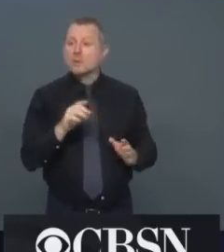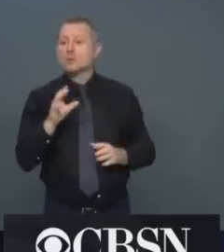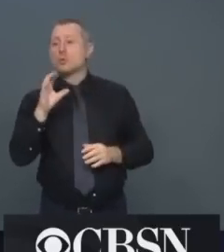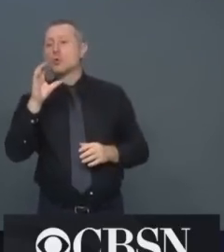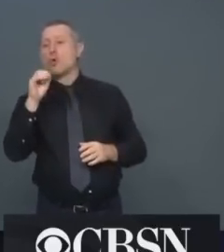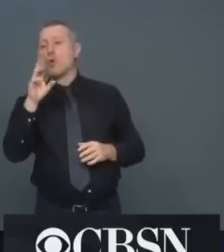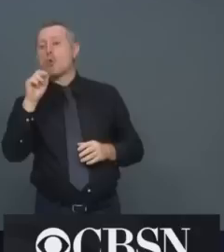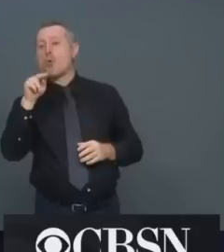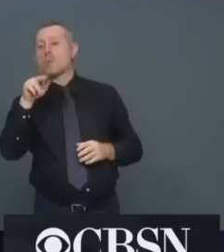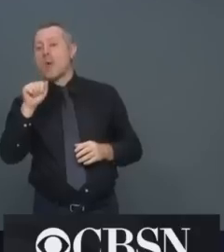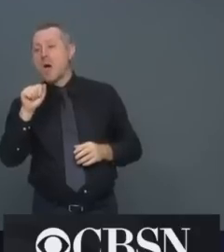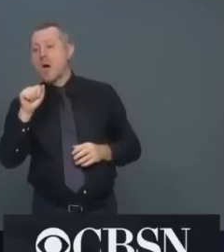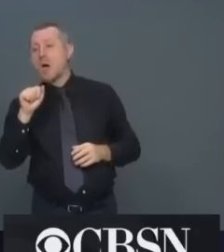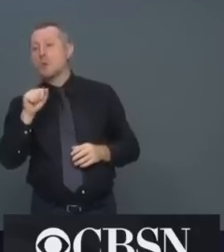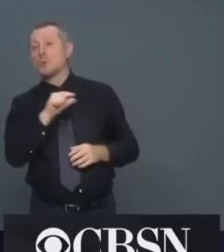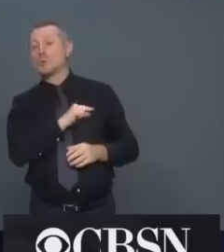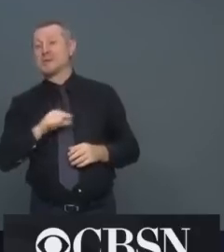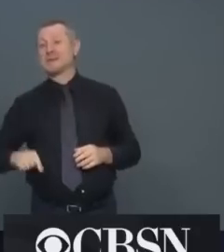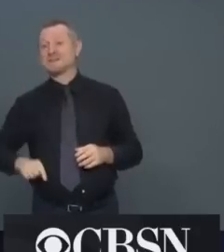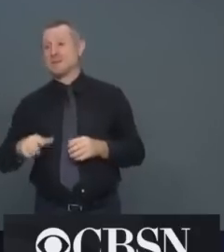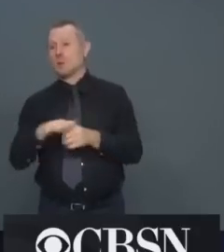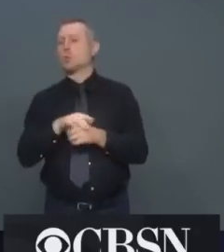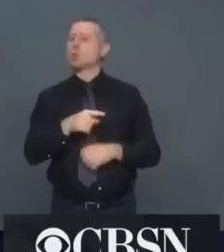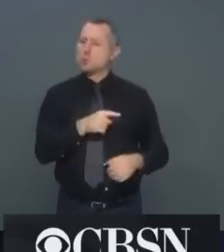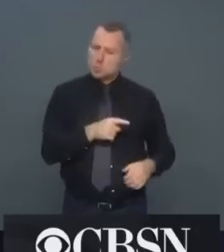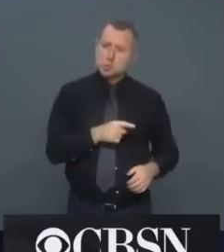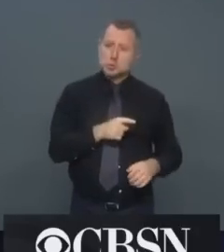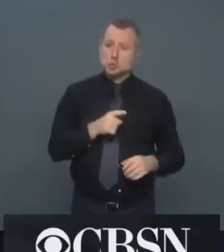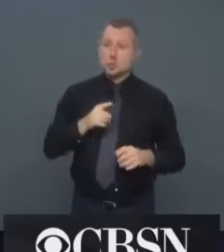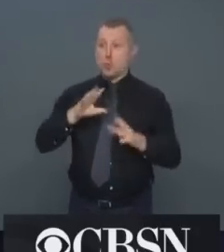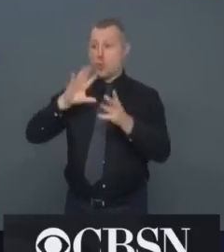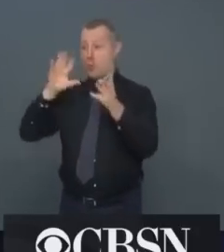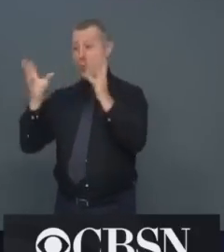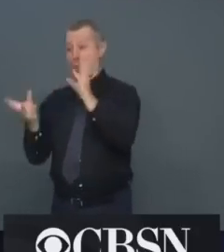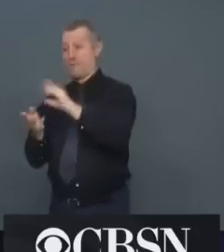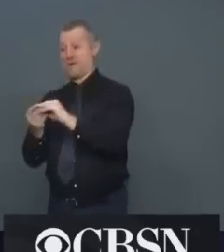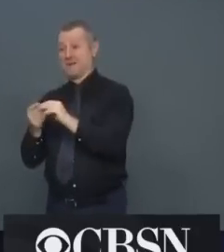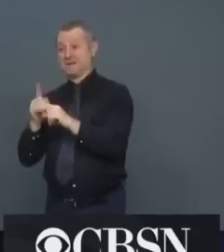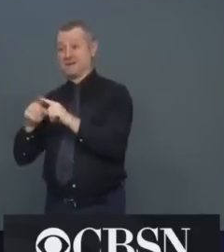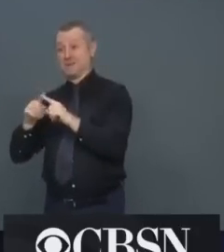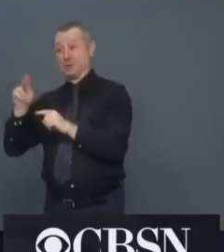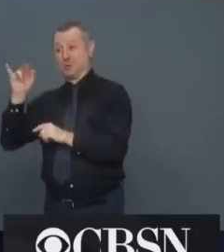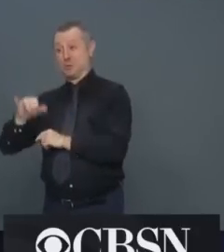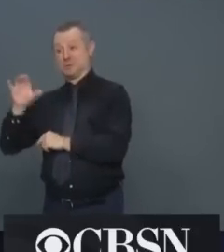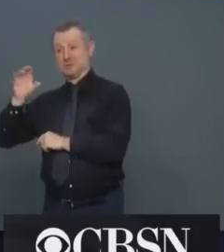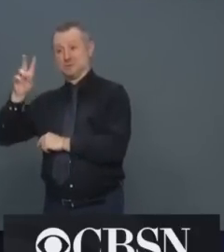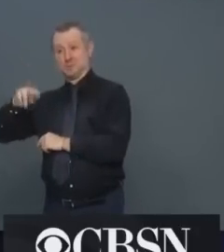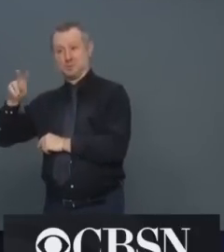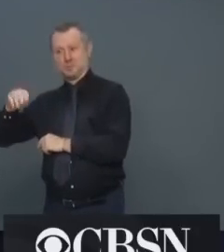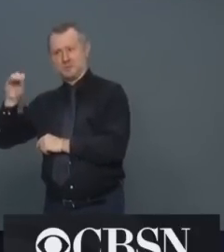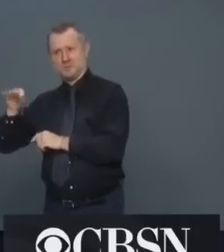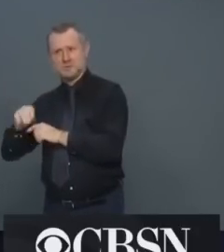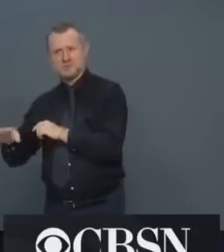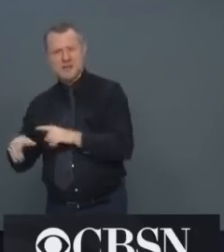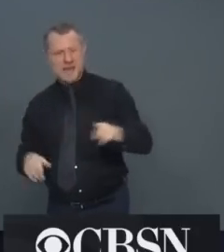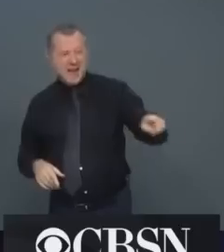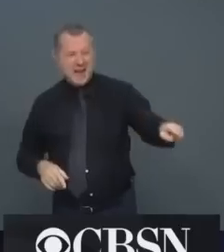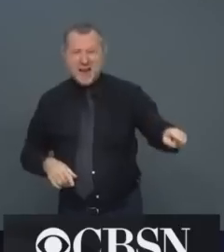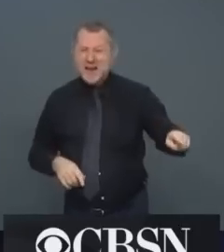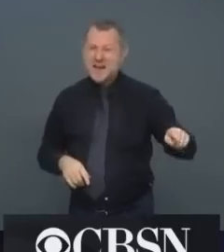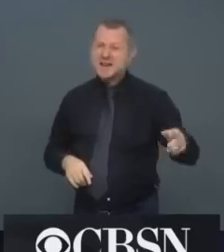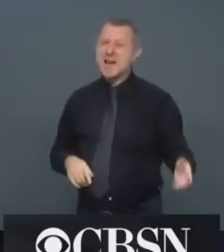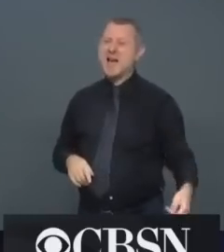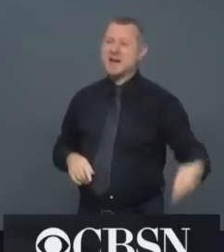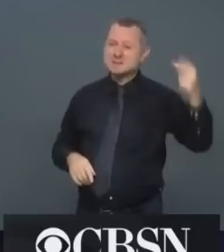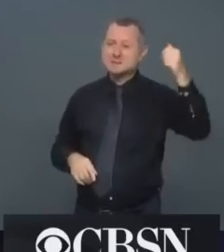22%. So if you do it on the facts, on the merits, it will take you there. But you will get there from a